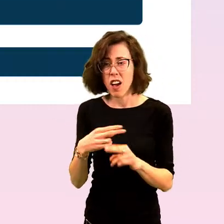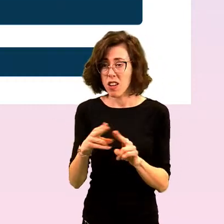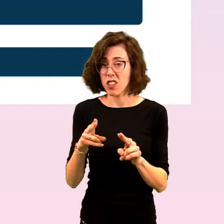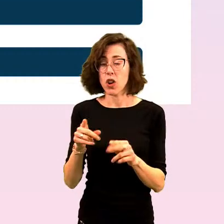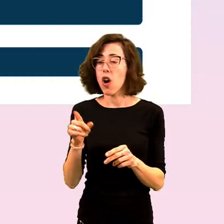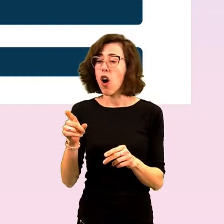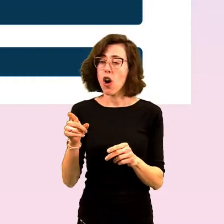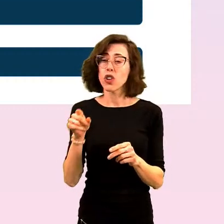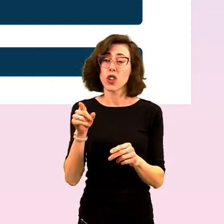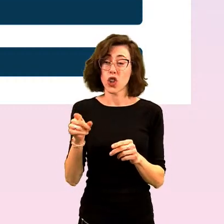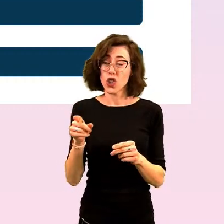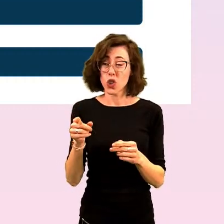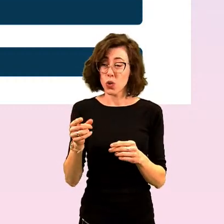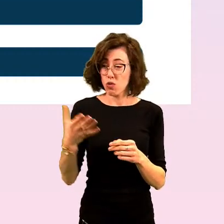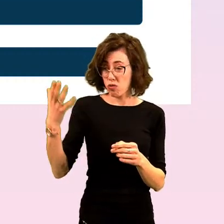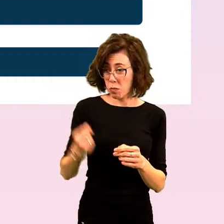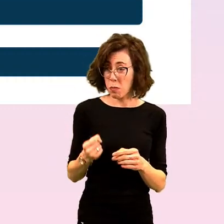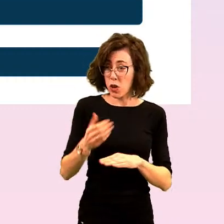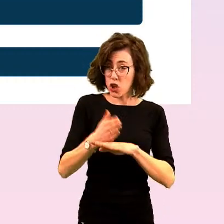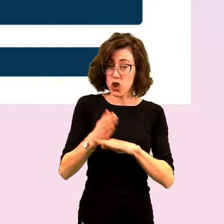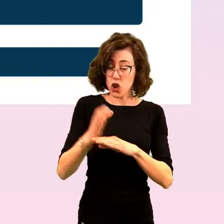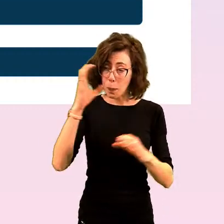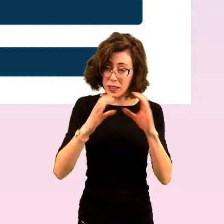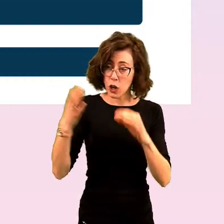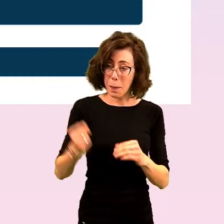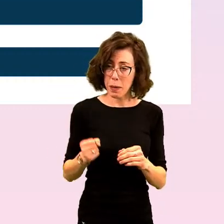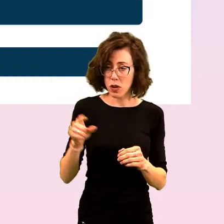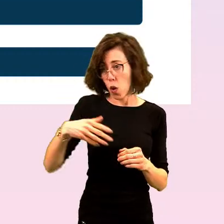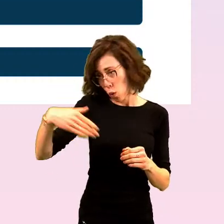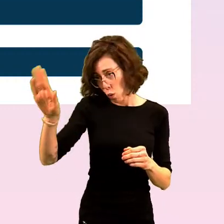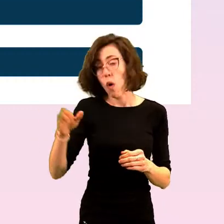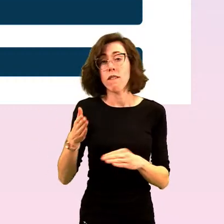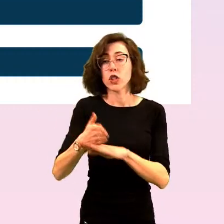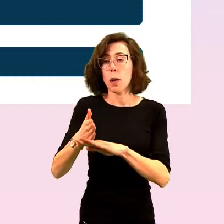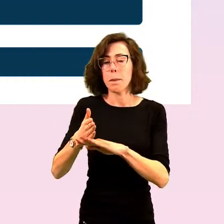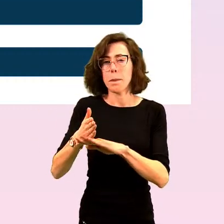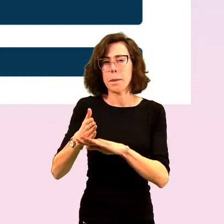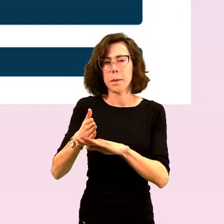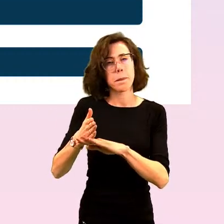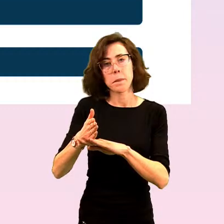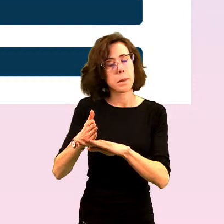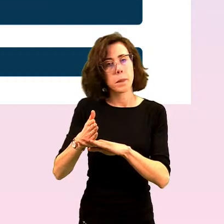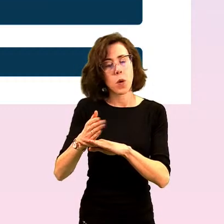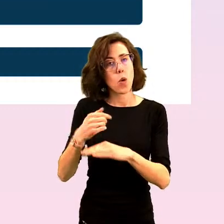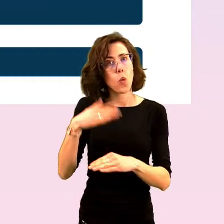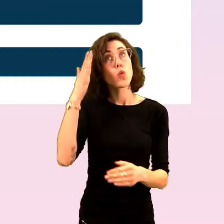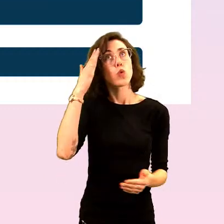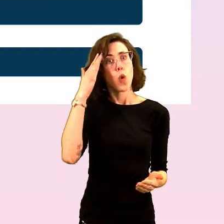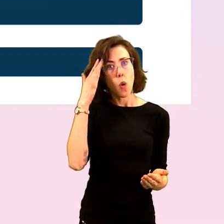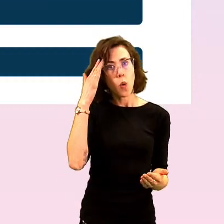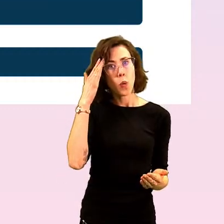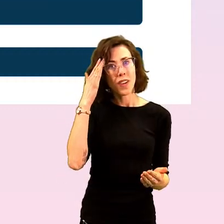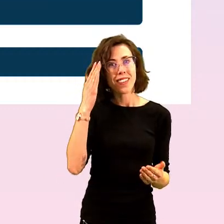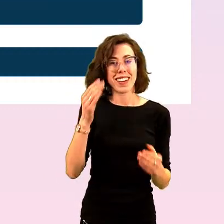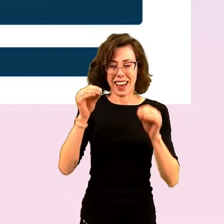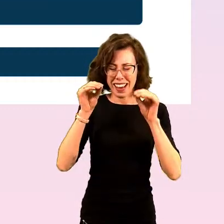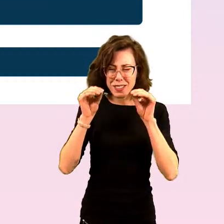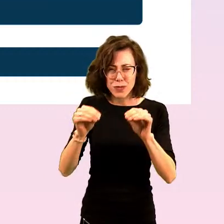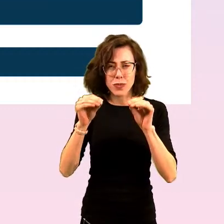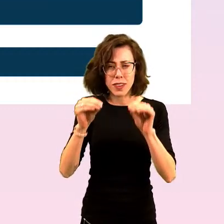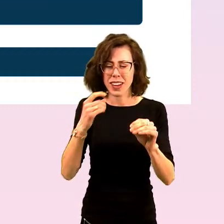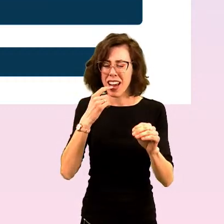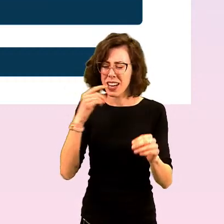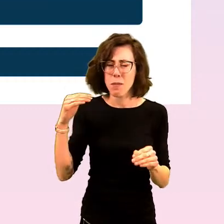job seekers, you have to go and get a job, we recognize that education and training is a very, very important stepping stone in terms